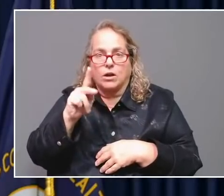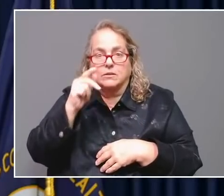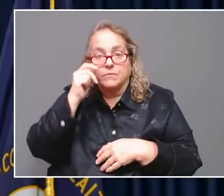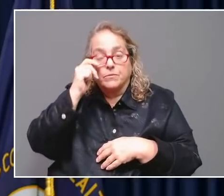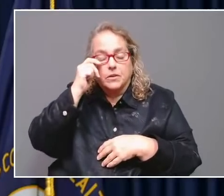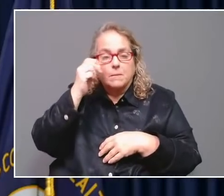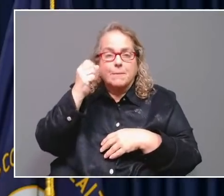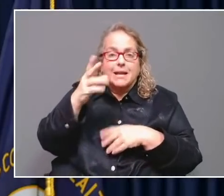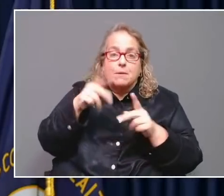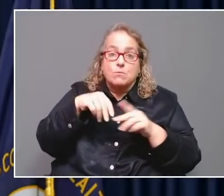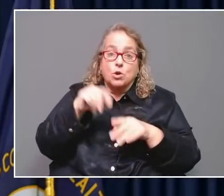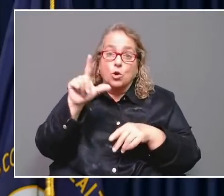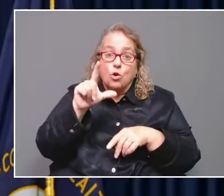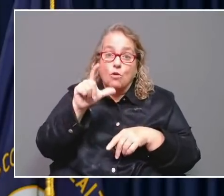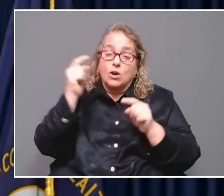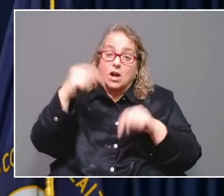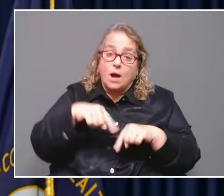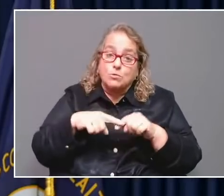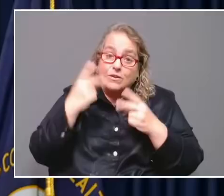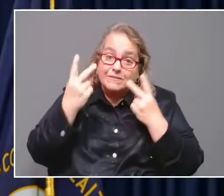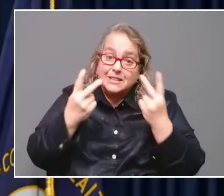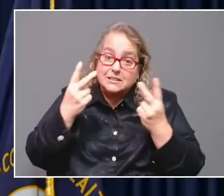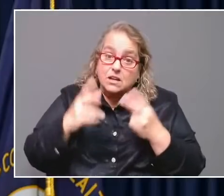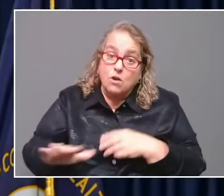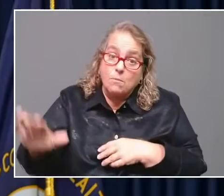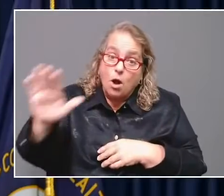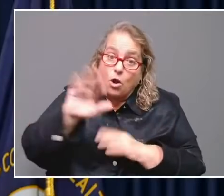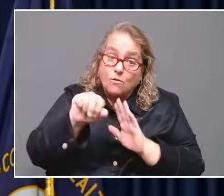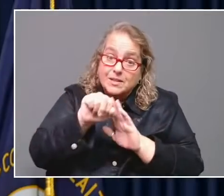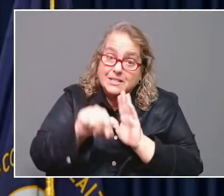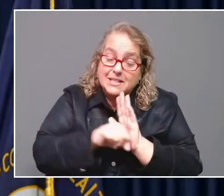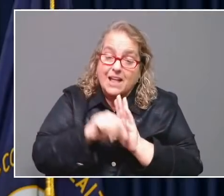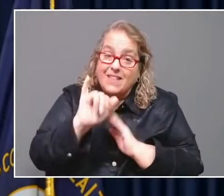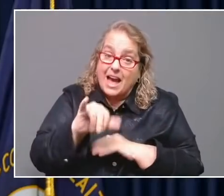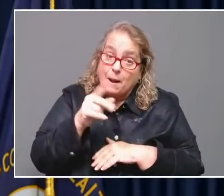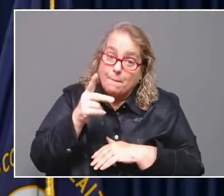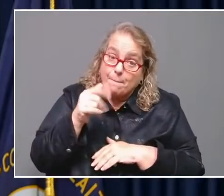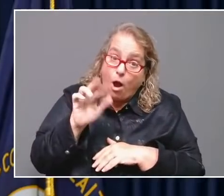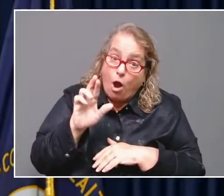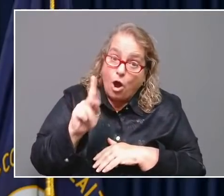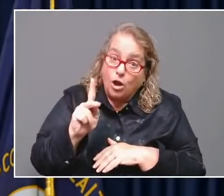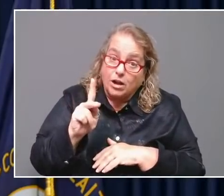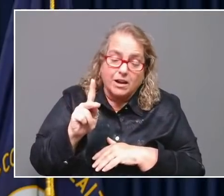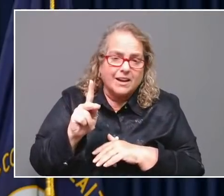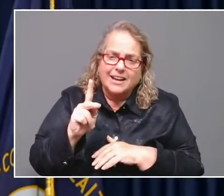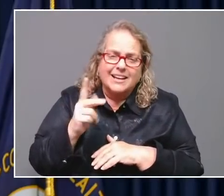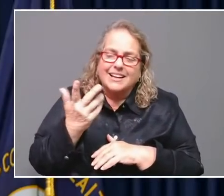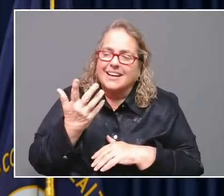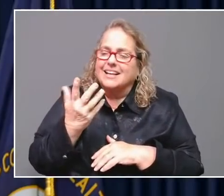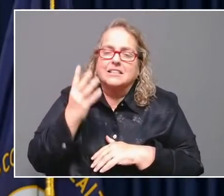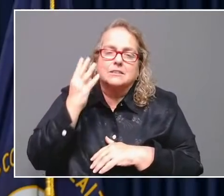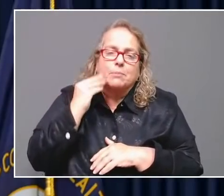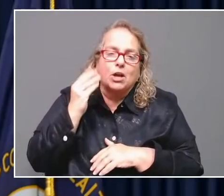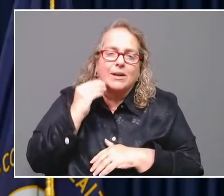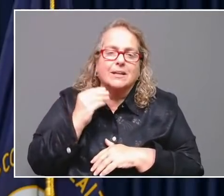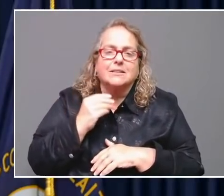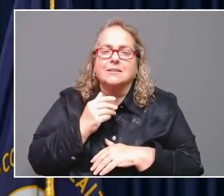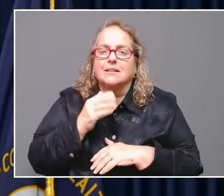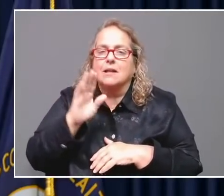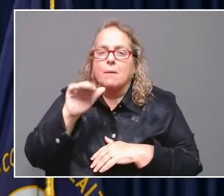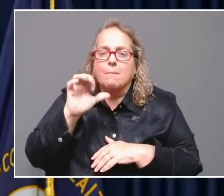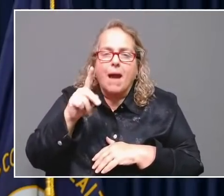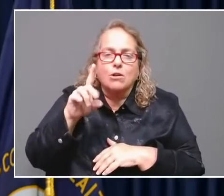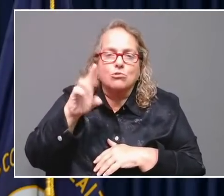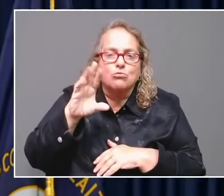to visit from around the state, this park isn't just a place, it's an experience. It's a backdrop for some of their happiest moments